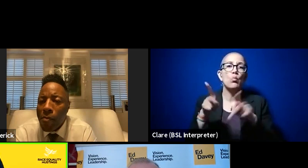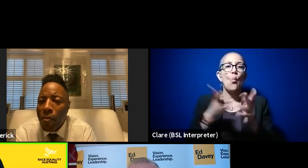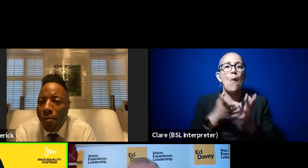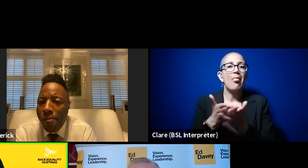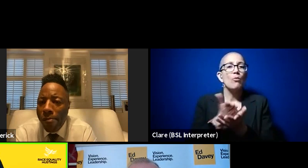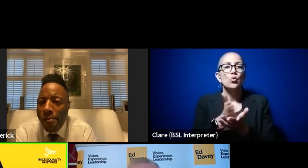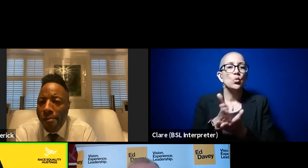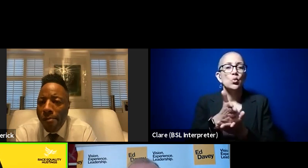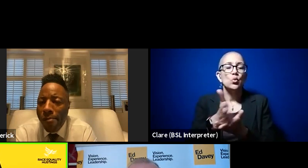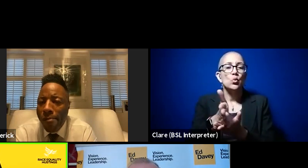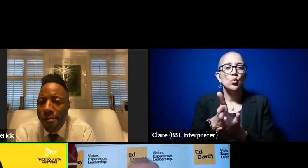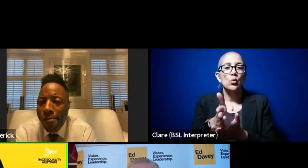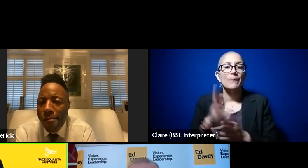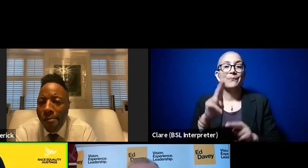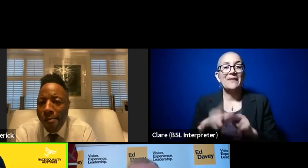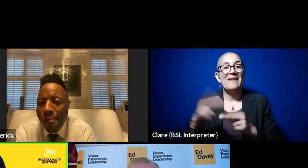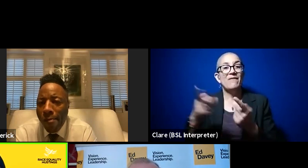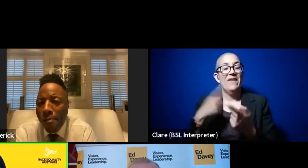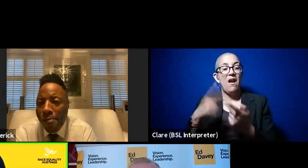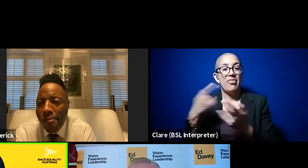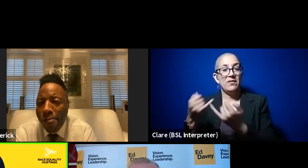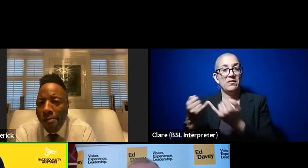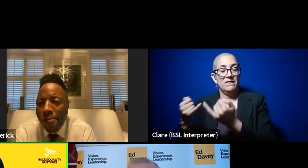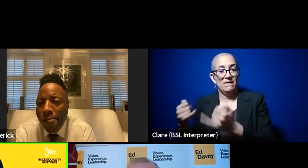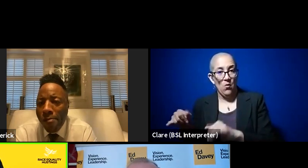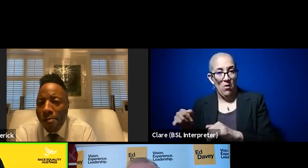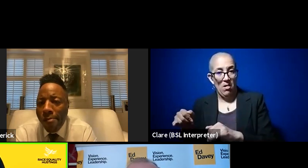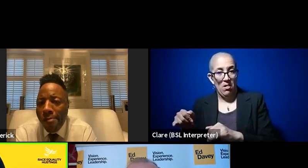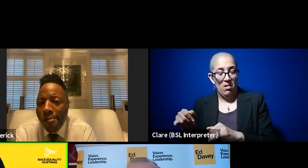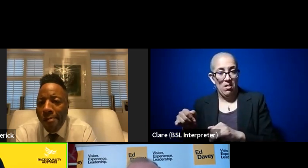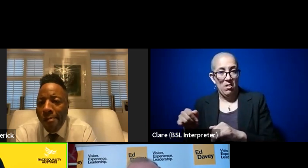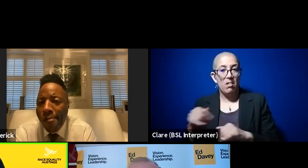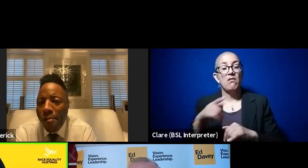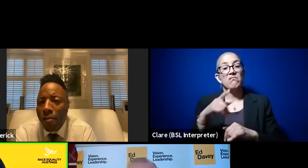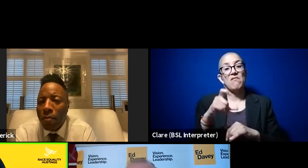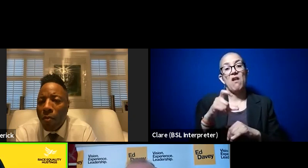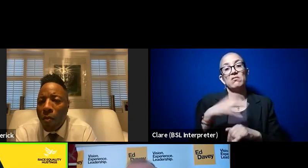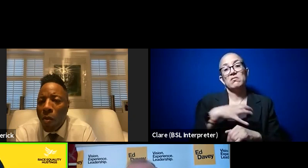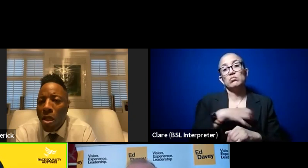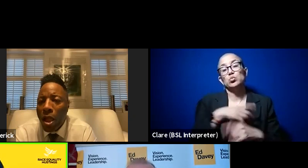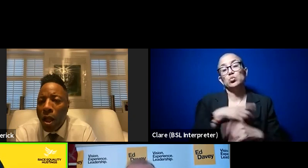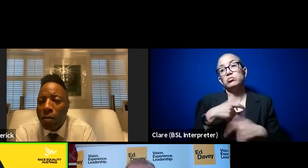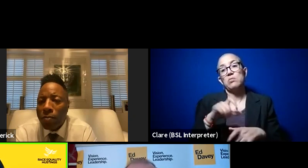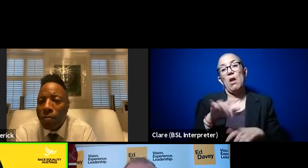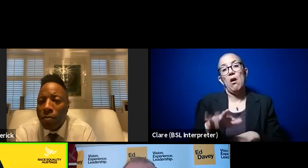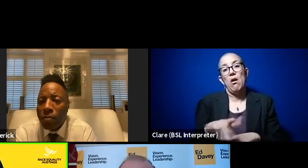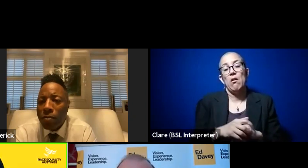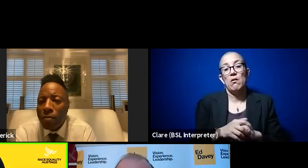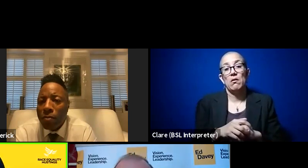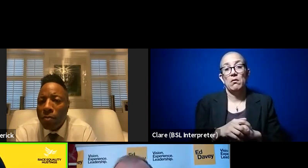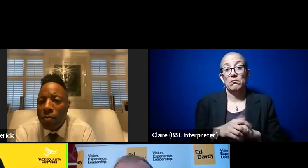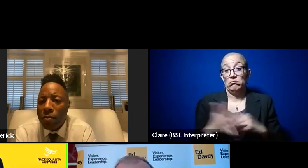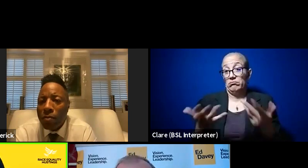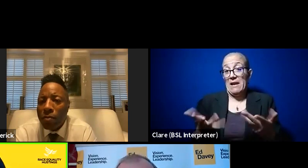should, if the others fall, remain on the table. And where are we now? Well, we could have